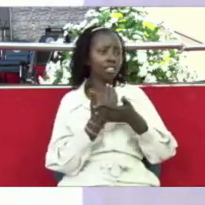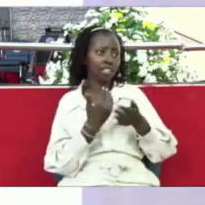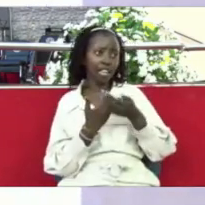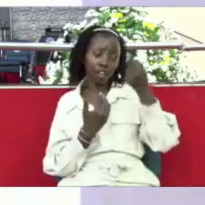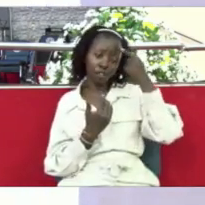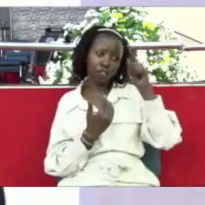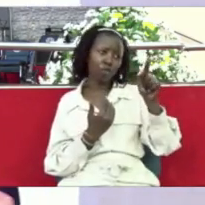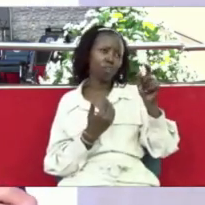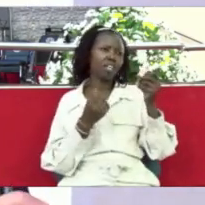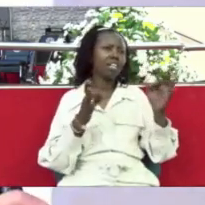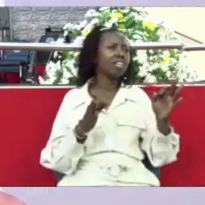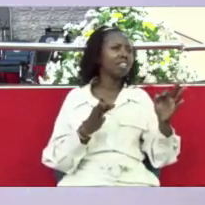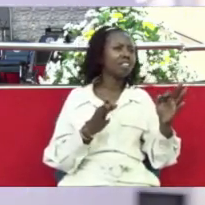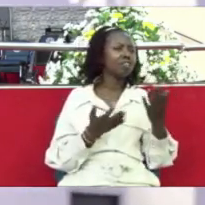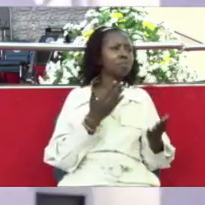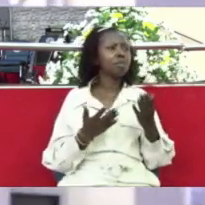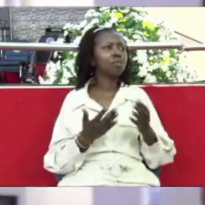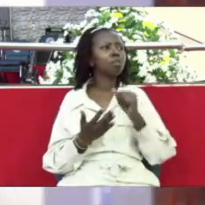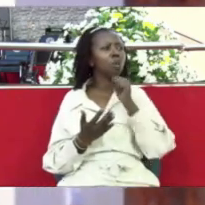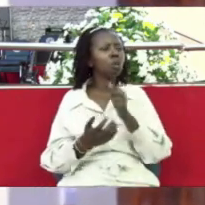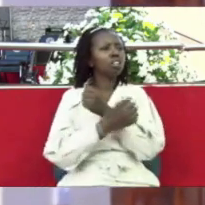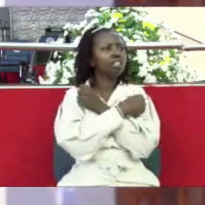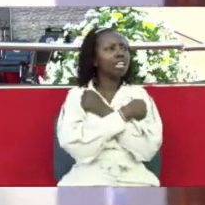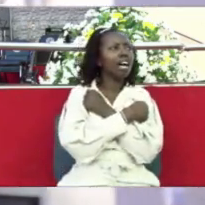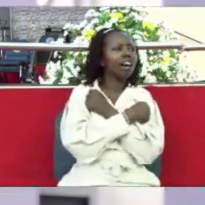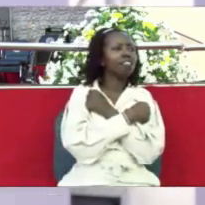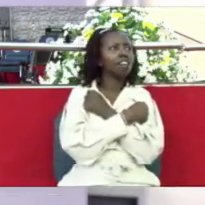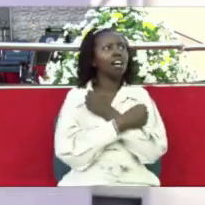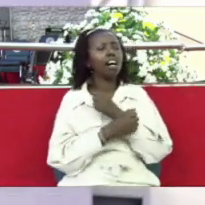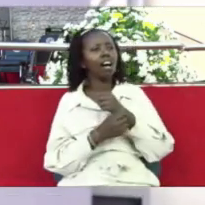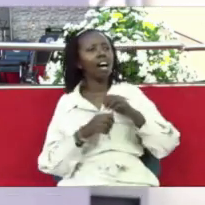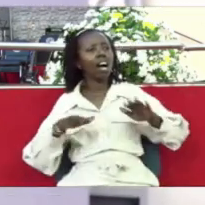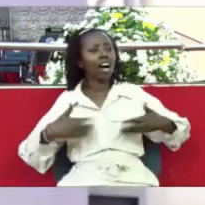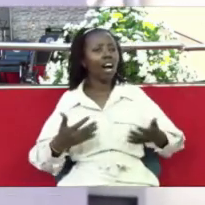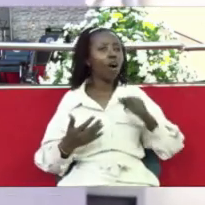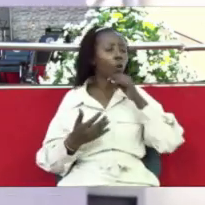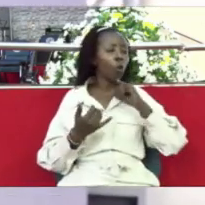If you do not like the way your spouse is treating you,